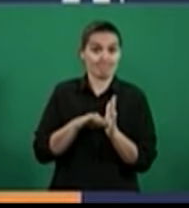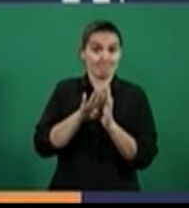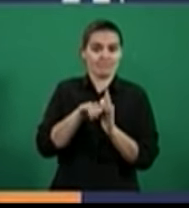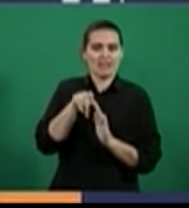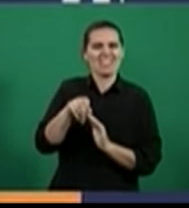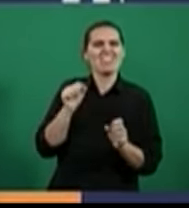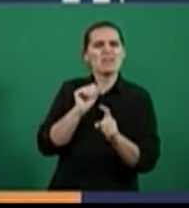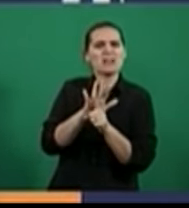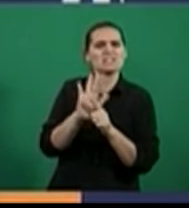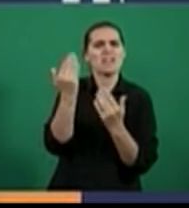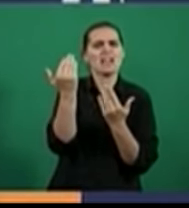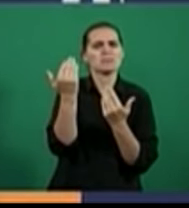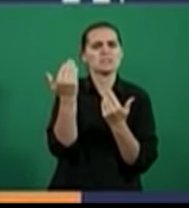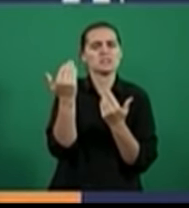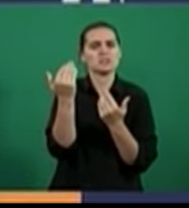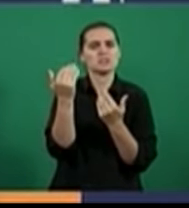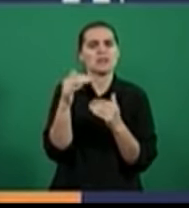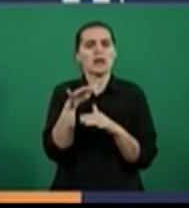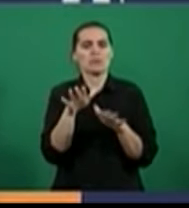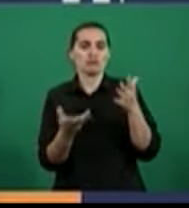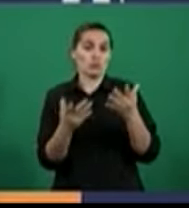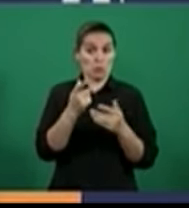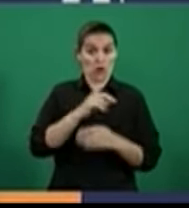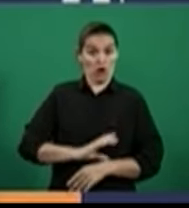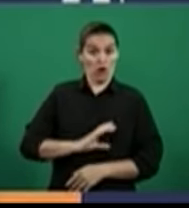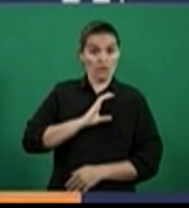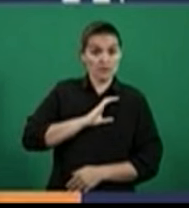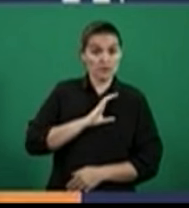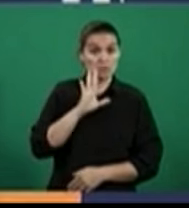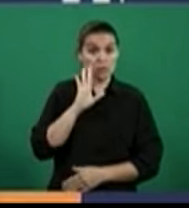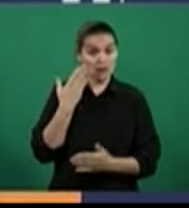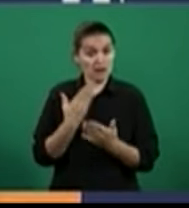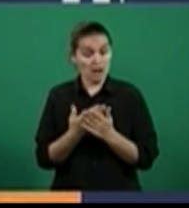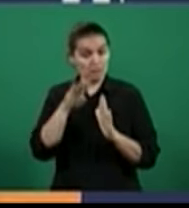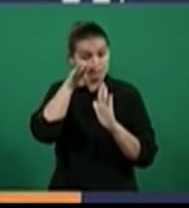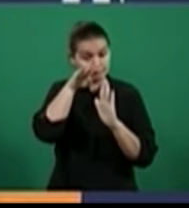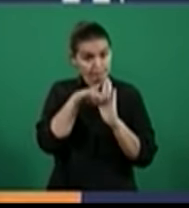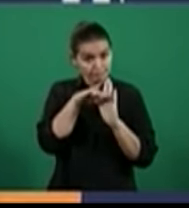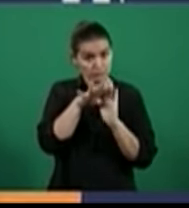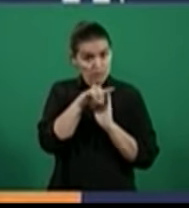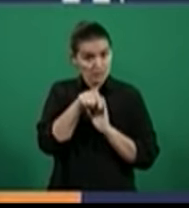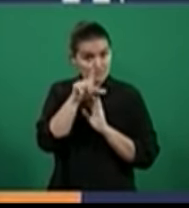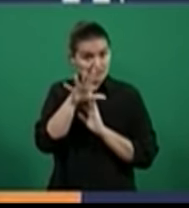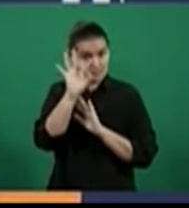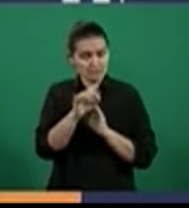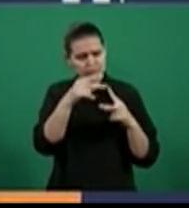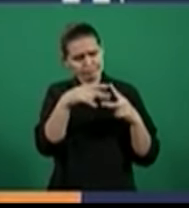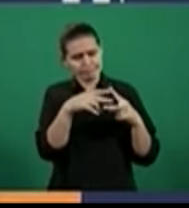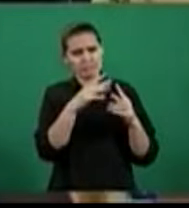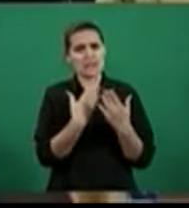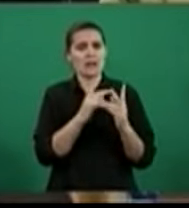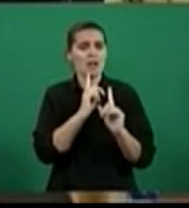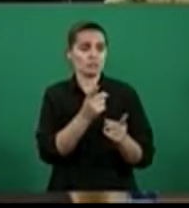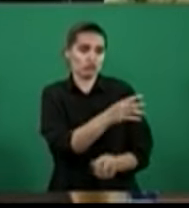of expectations and whether we are confident that we could bring this thing down to 4.5%. Choose